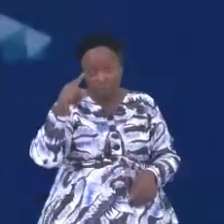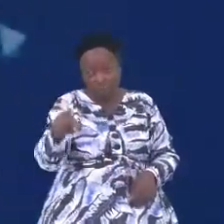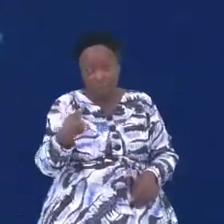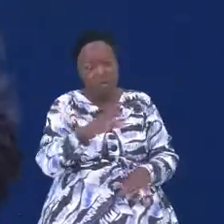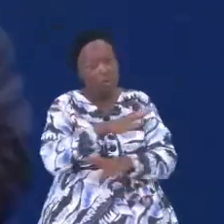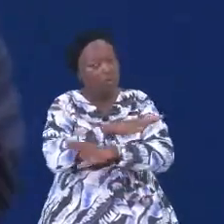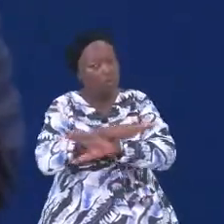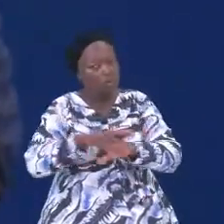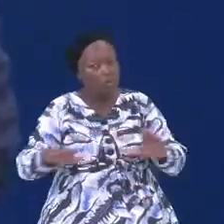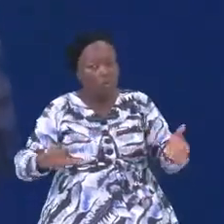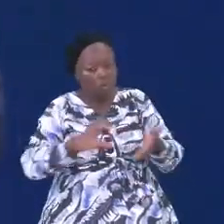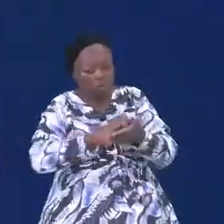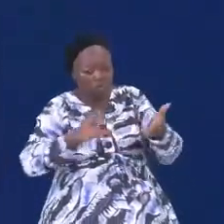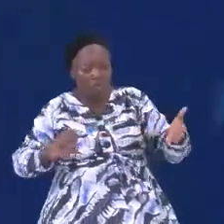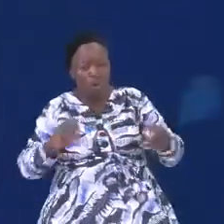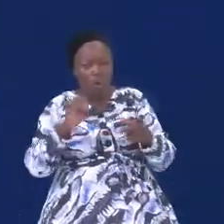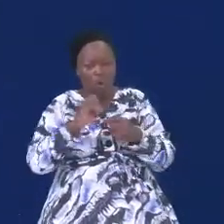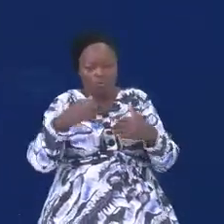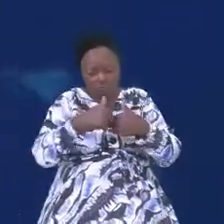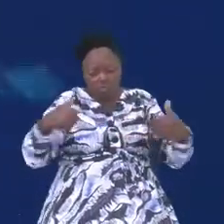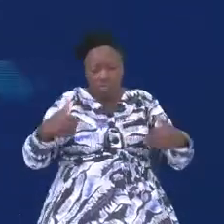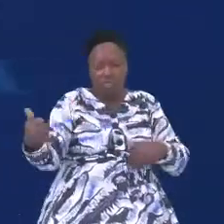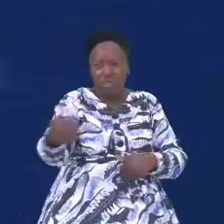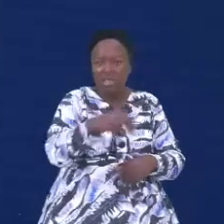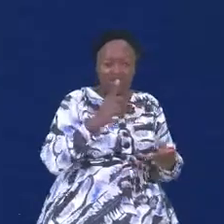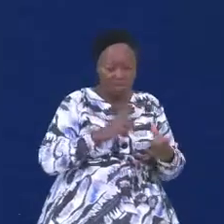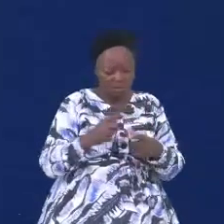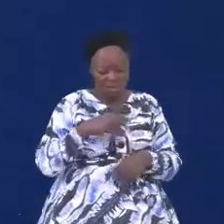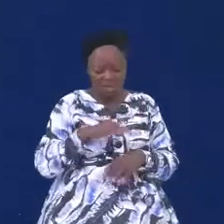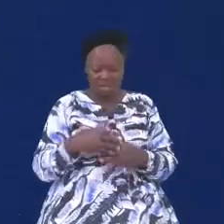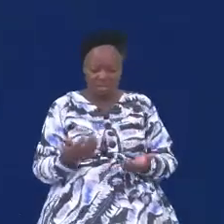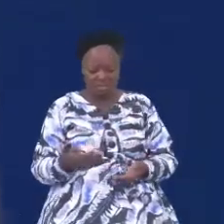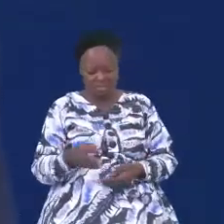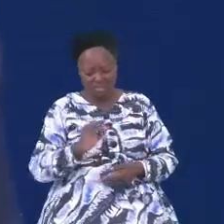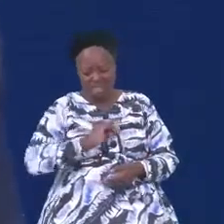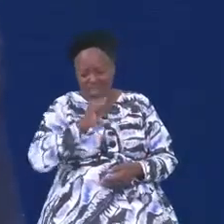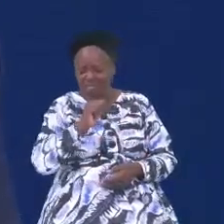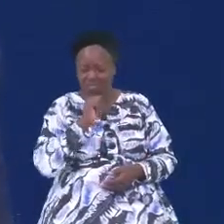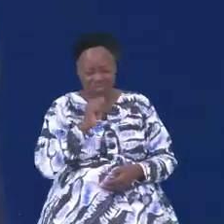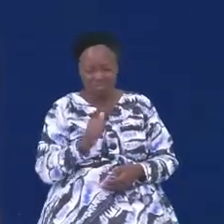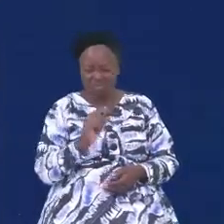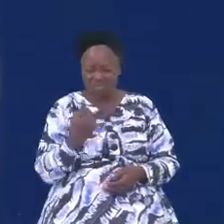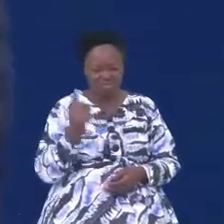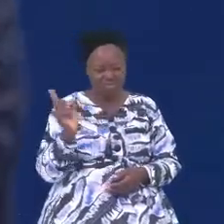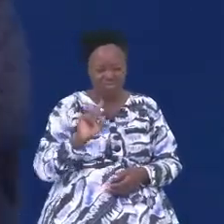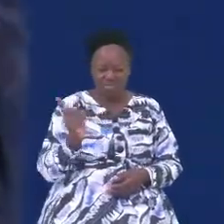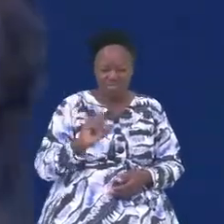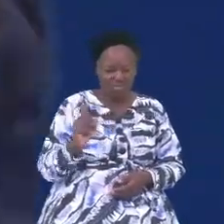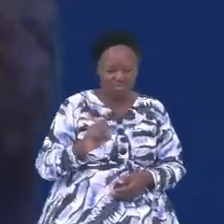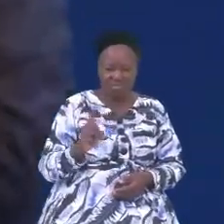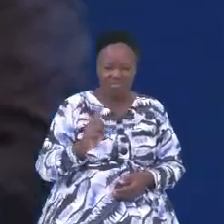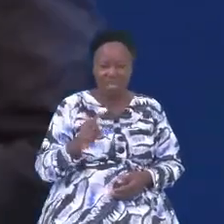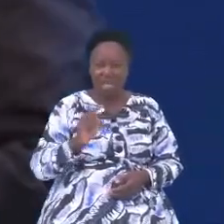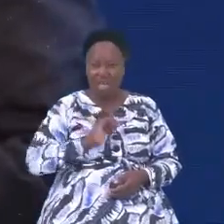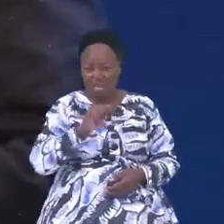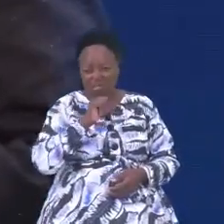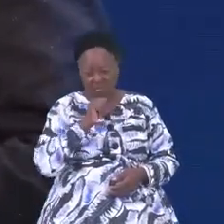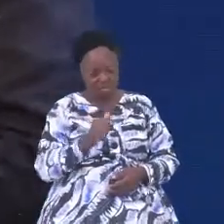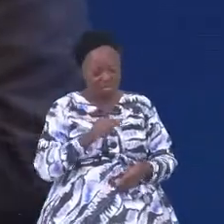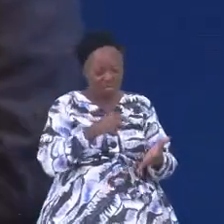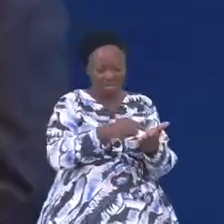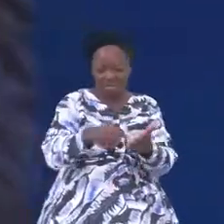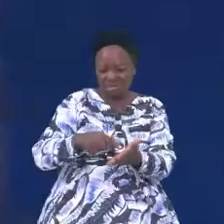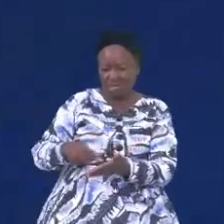Don't exclude yourself. Don't say, I am not. Don't say, I am, you know, this or